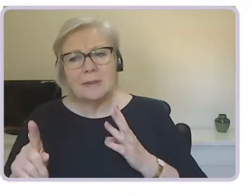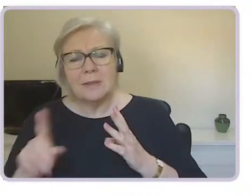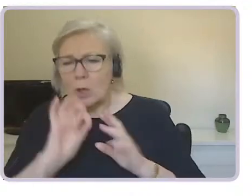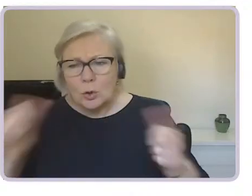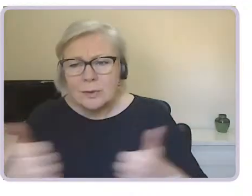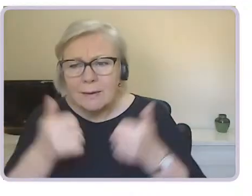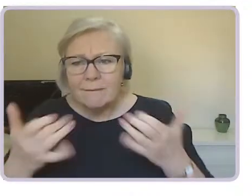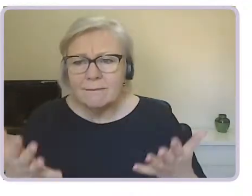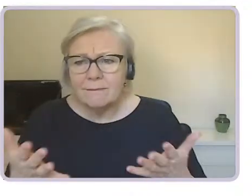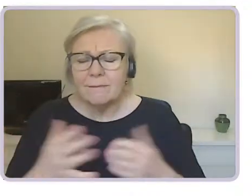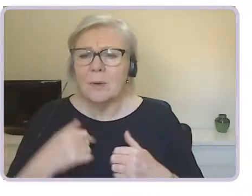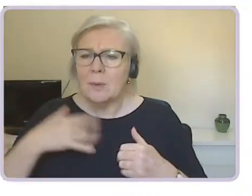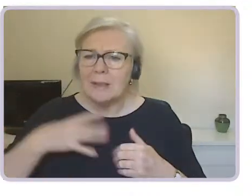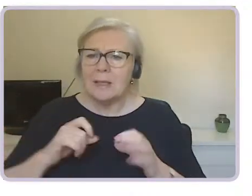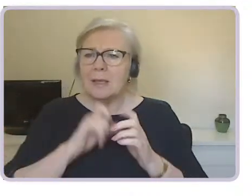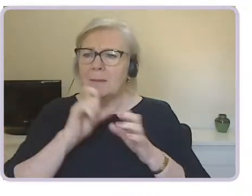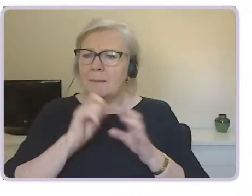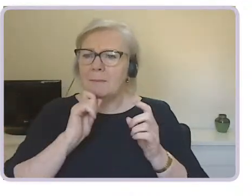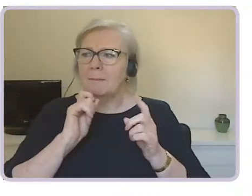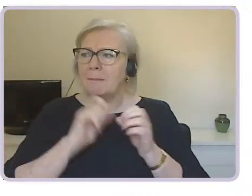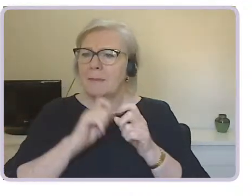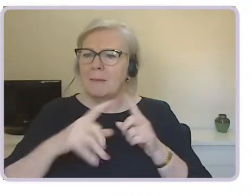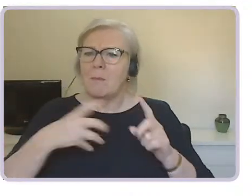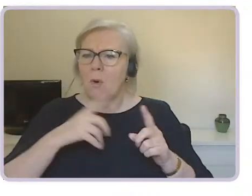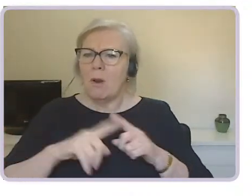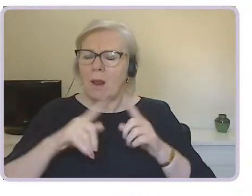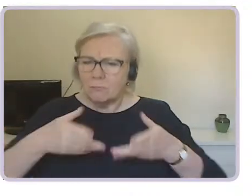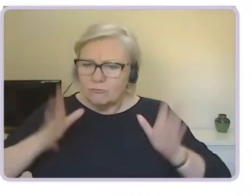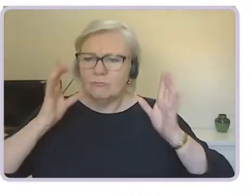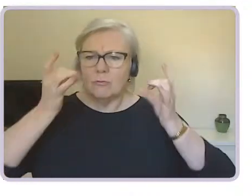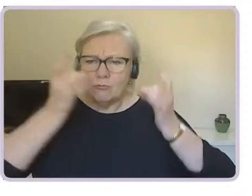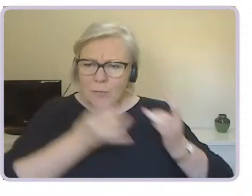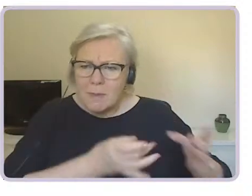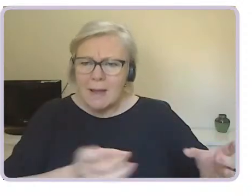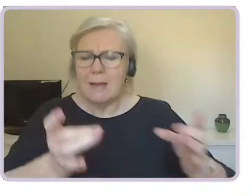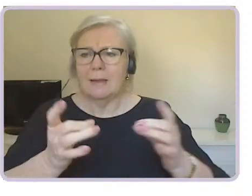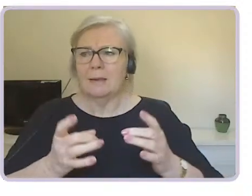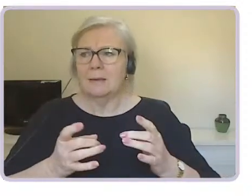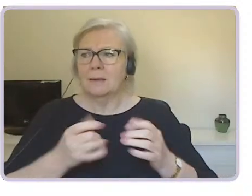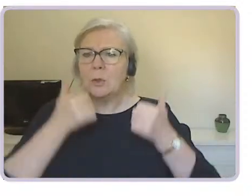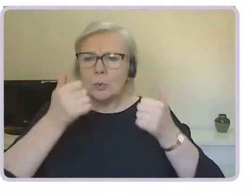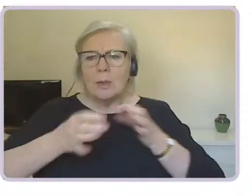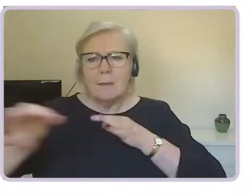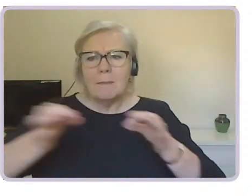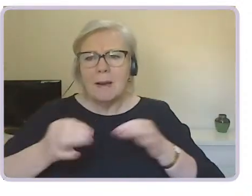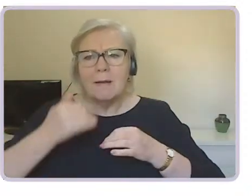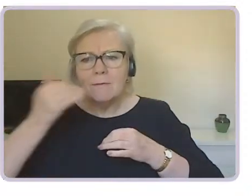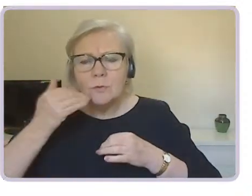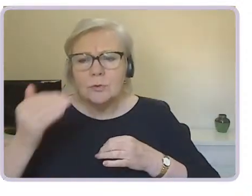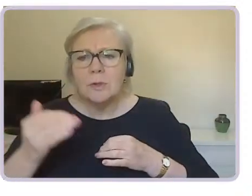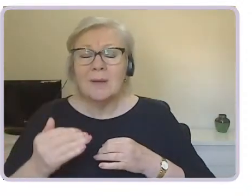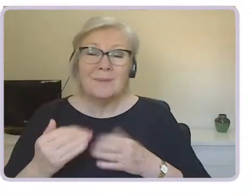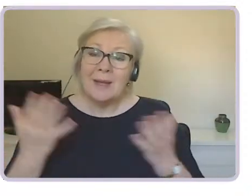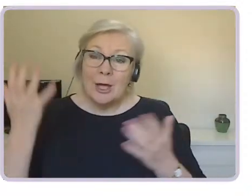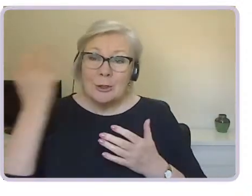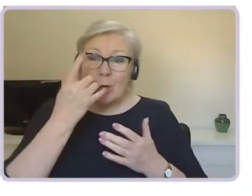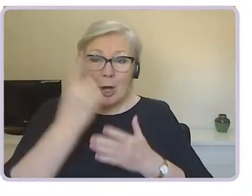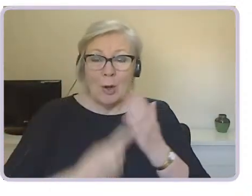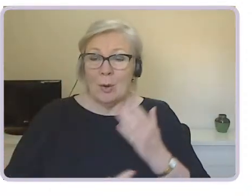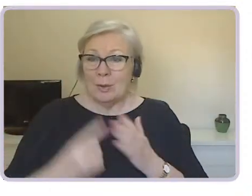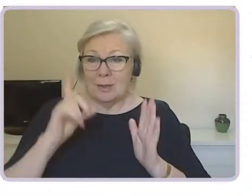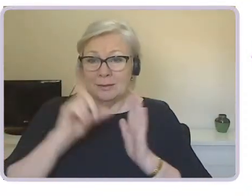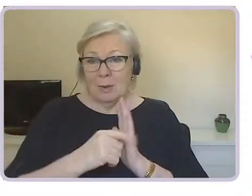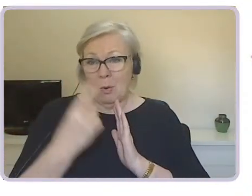more proactive in making sure that we have a better plan going forward. So we only have time for one question today, so